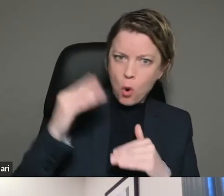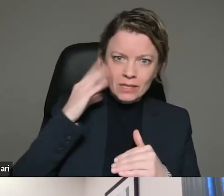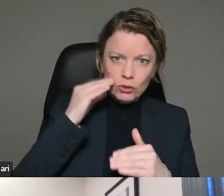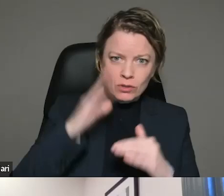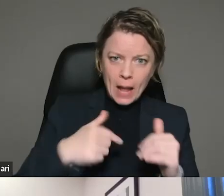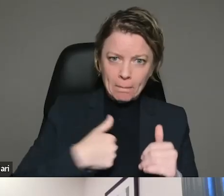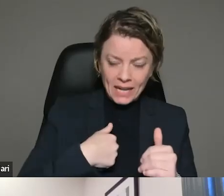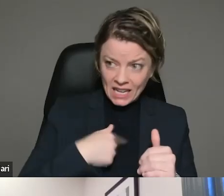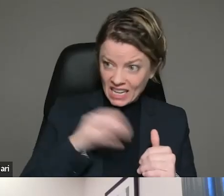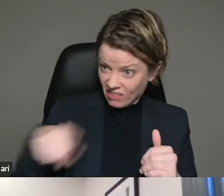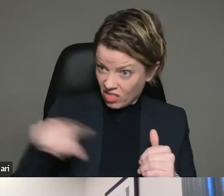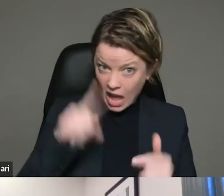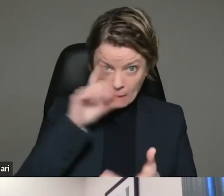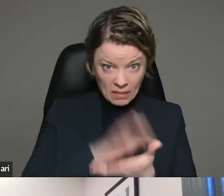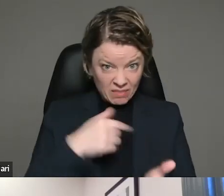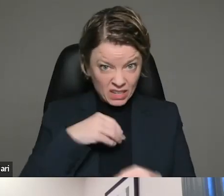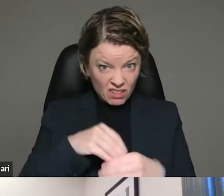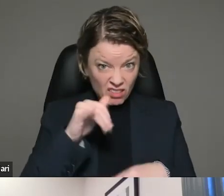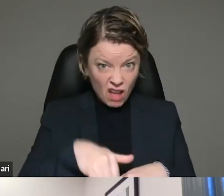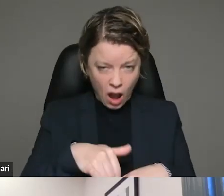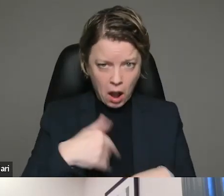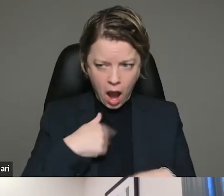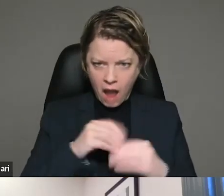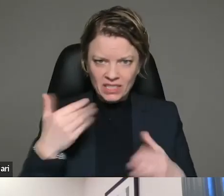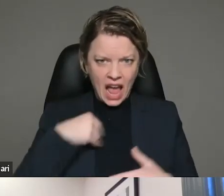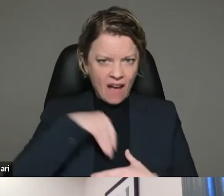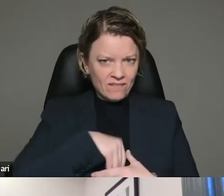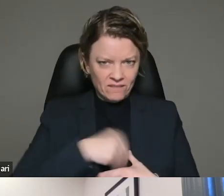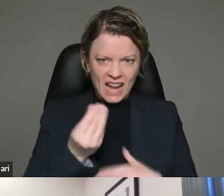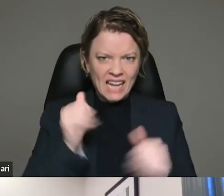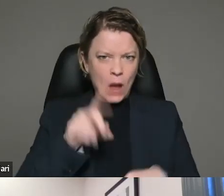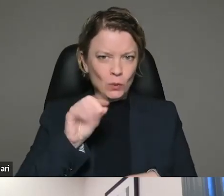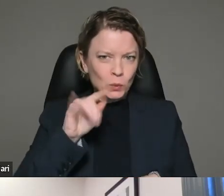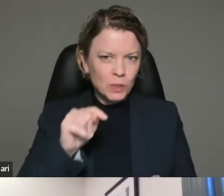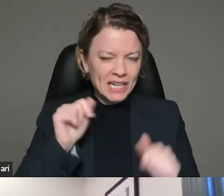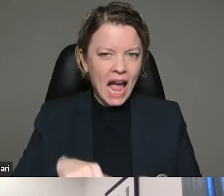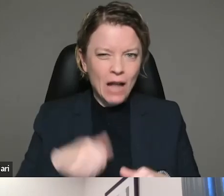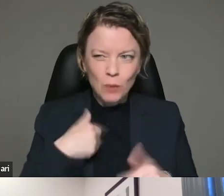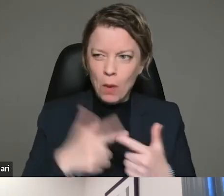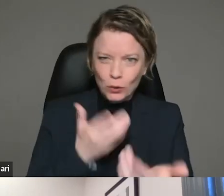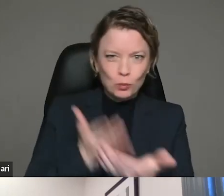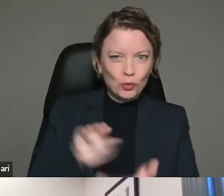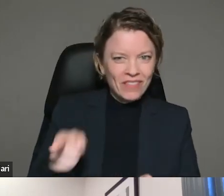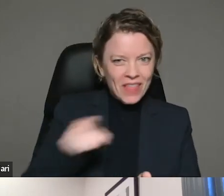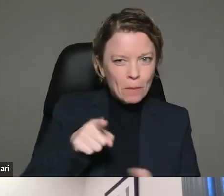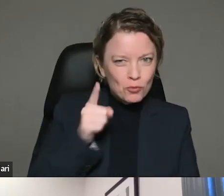they believe in me to do this, I must have it in me to do this. So I really wanted to, you know, prove them right and show that I was able to do